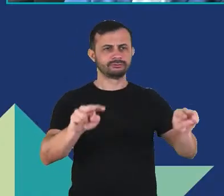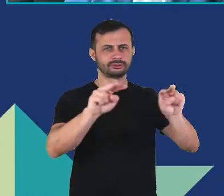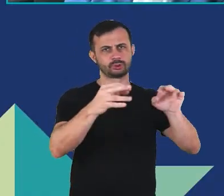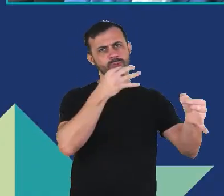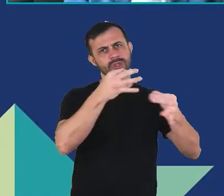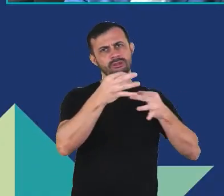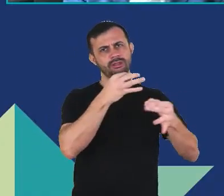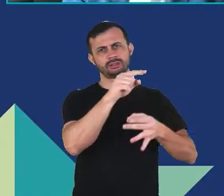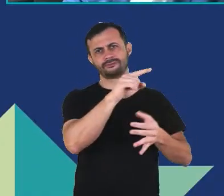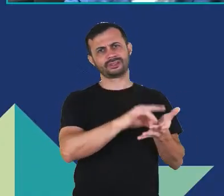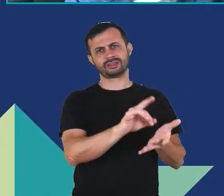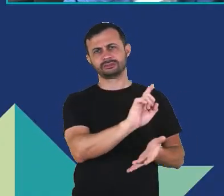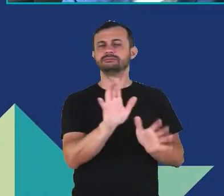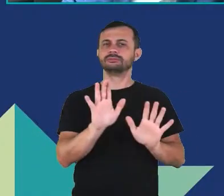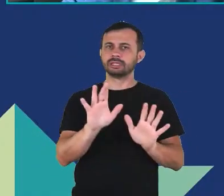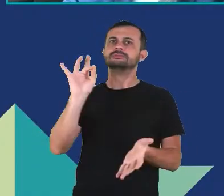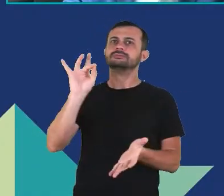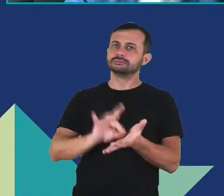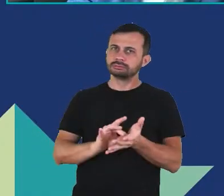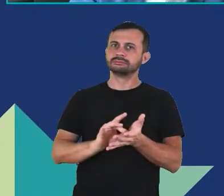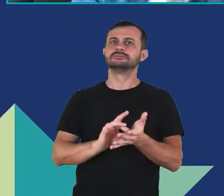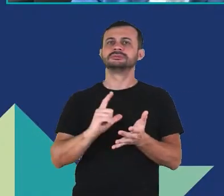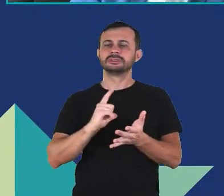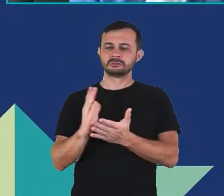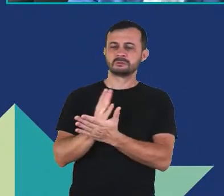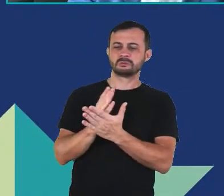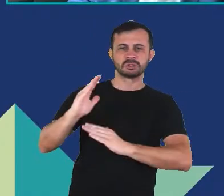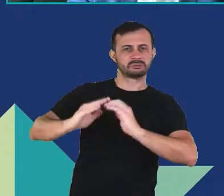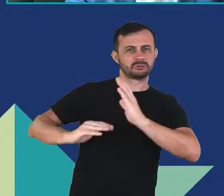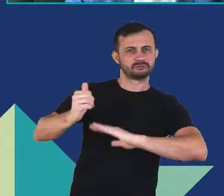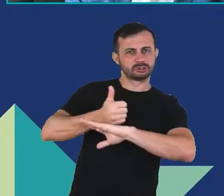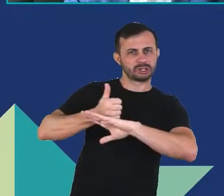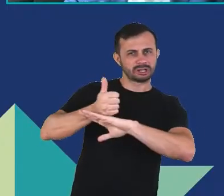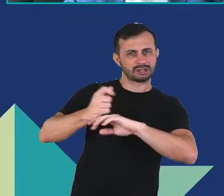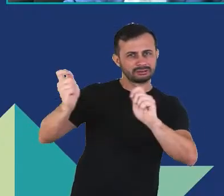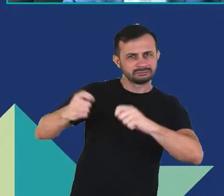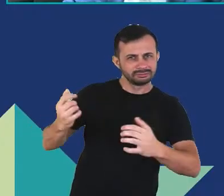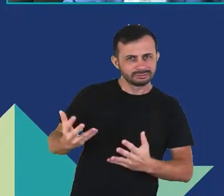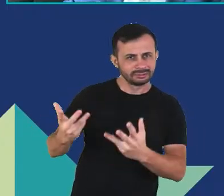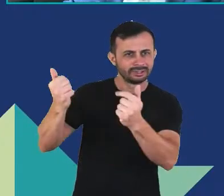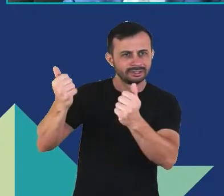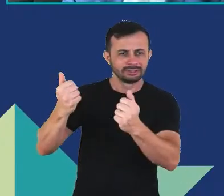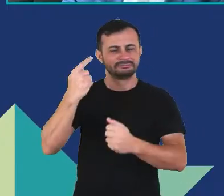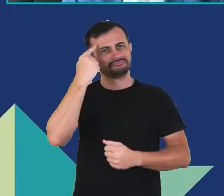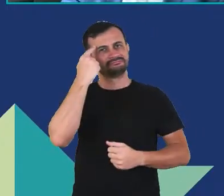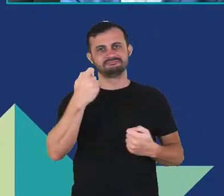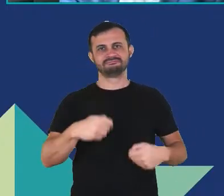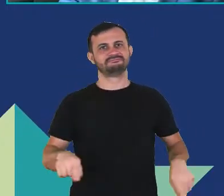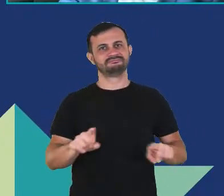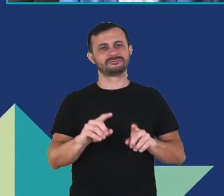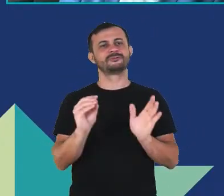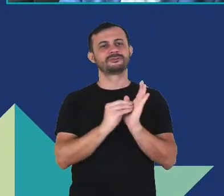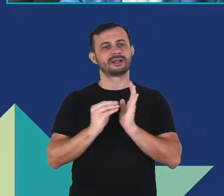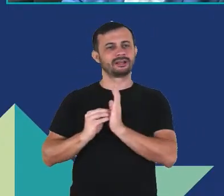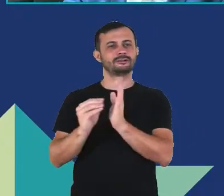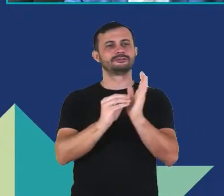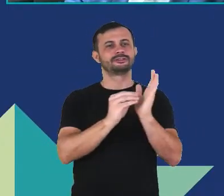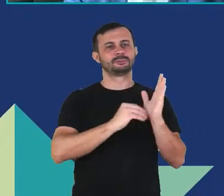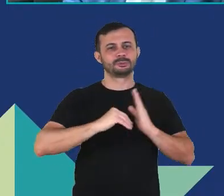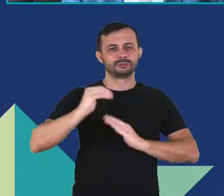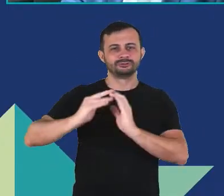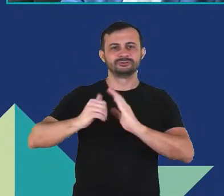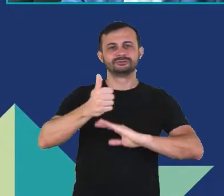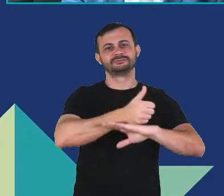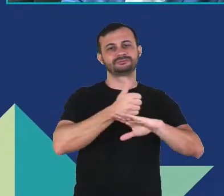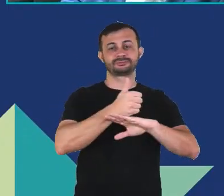enough people. I don't think we have enough people. And I would say as a former consultant, current consultant,